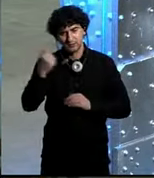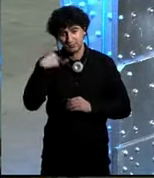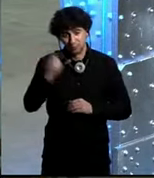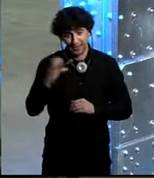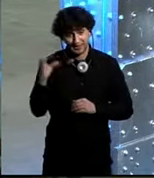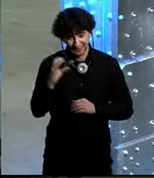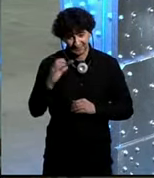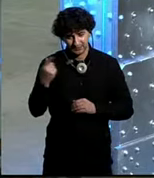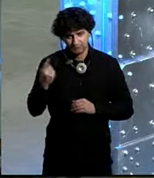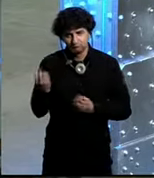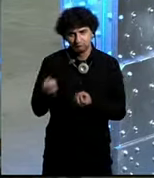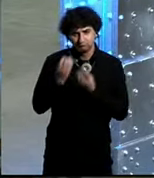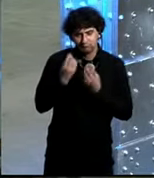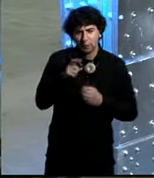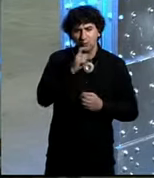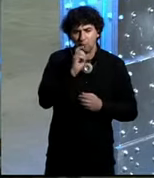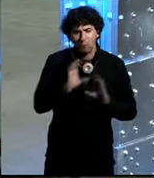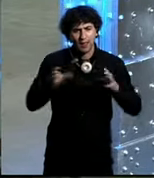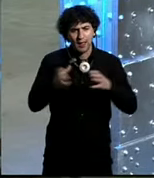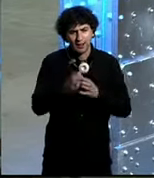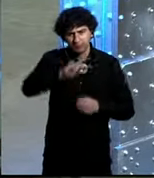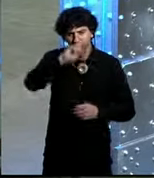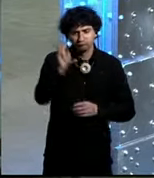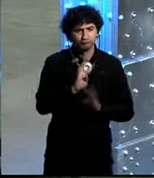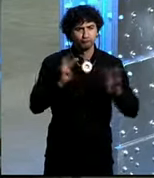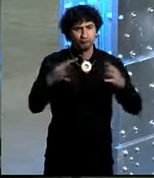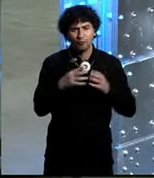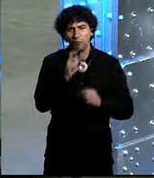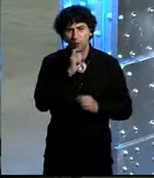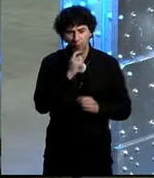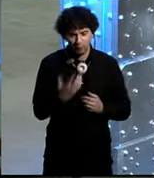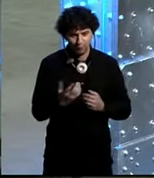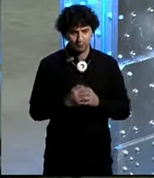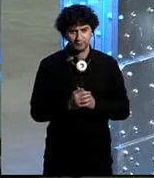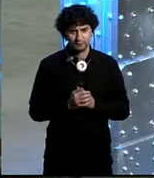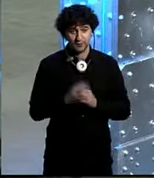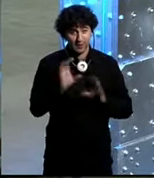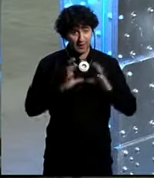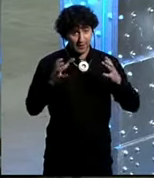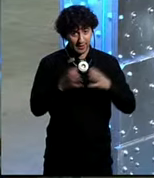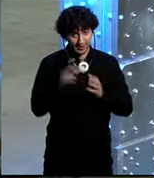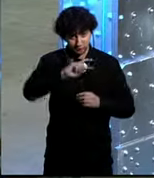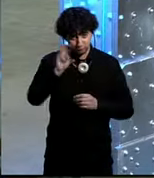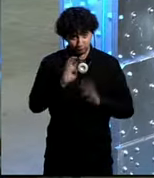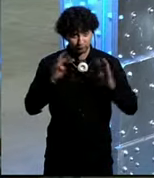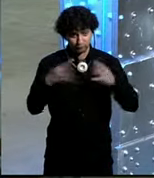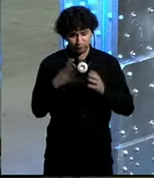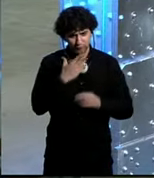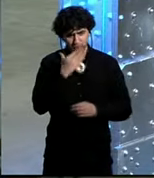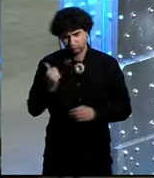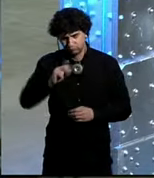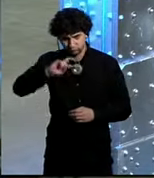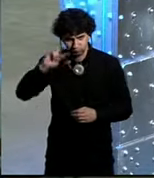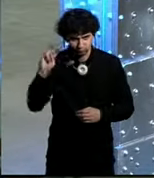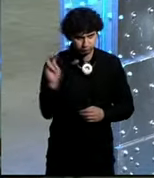transmedia content, and Chris this morning talked about how a transmedia team looks like. It's a